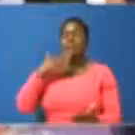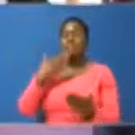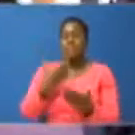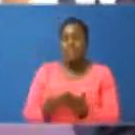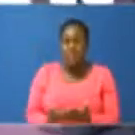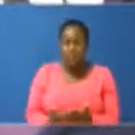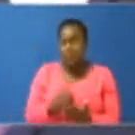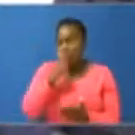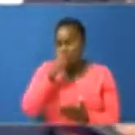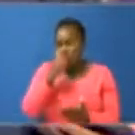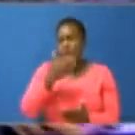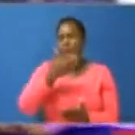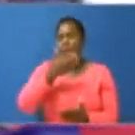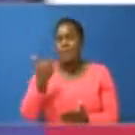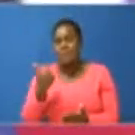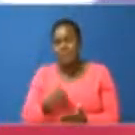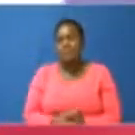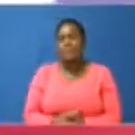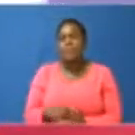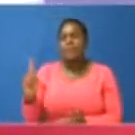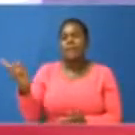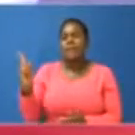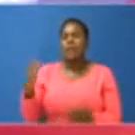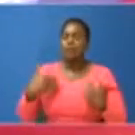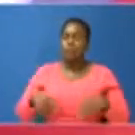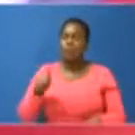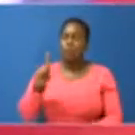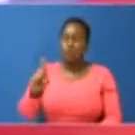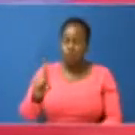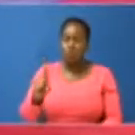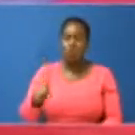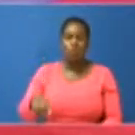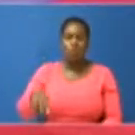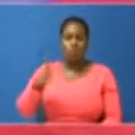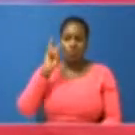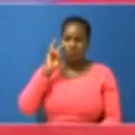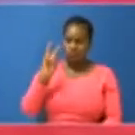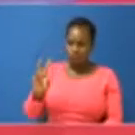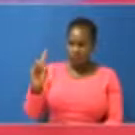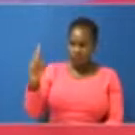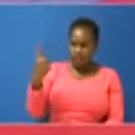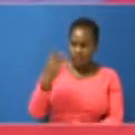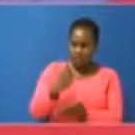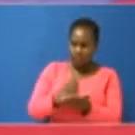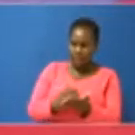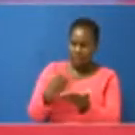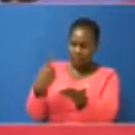esther nairobi zamasu